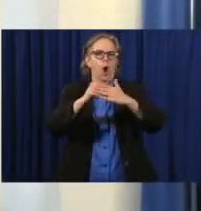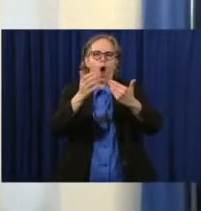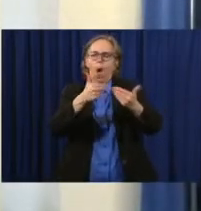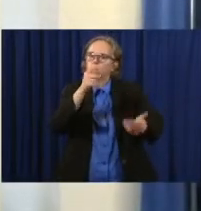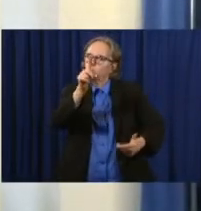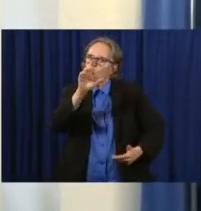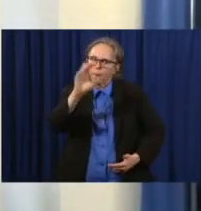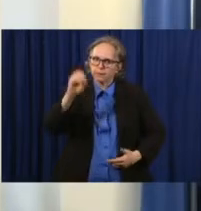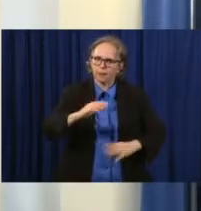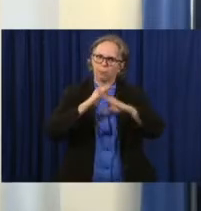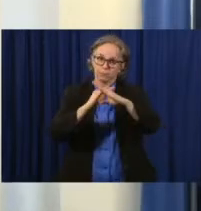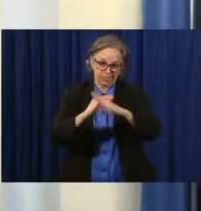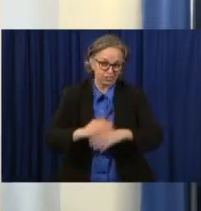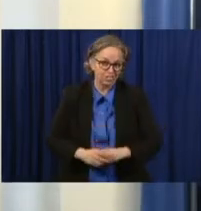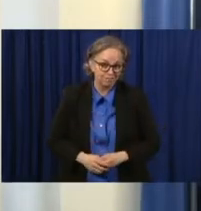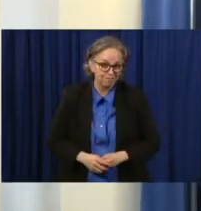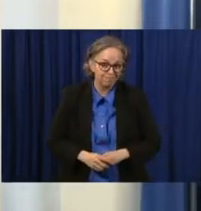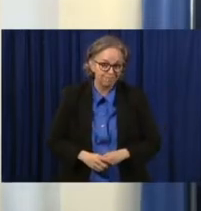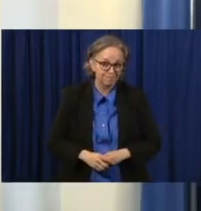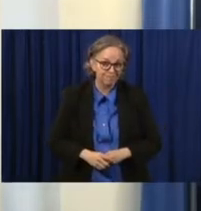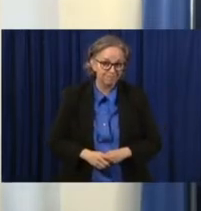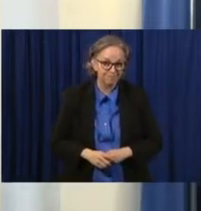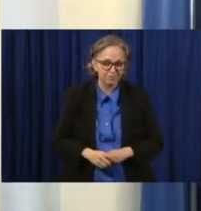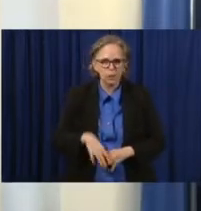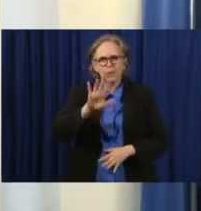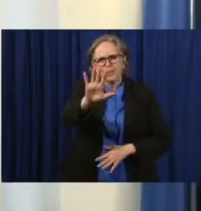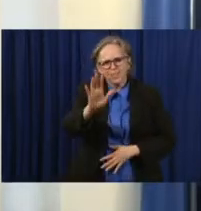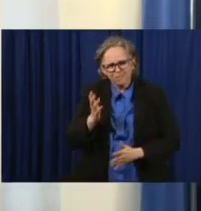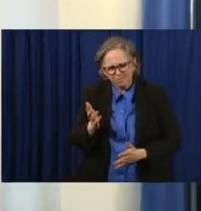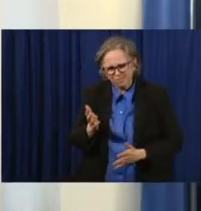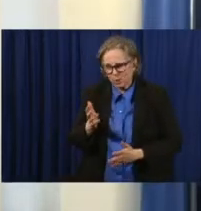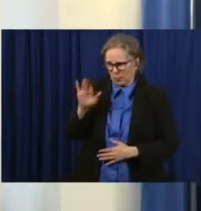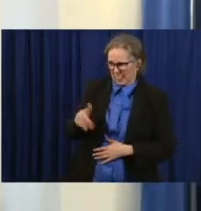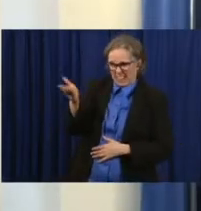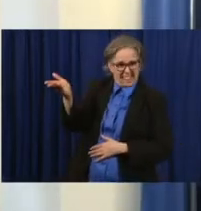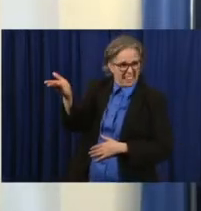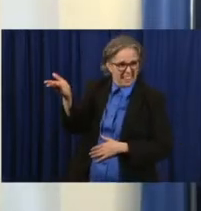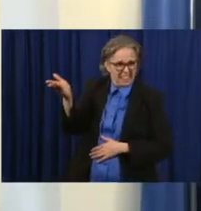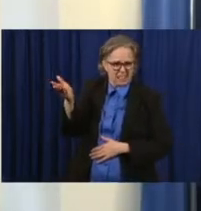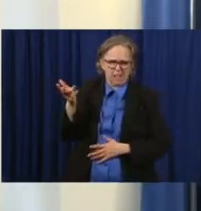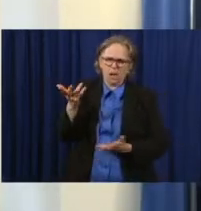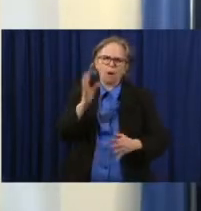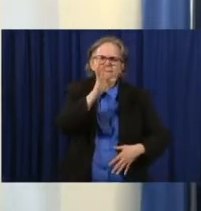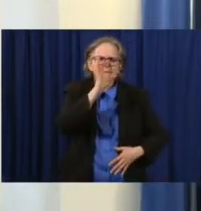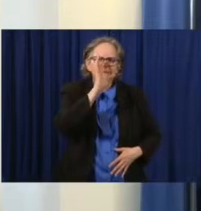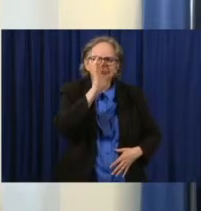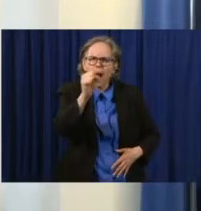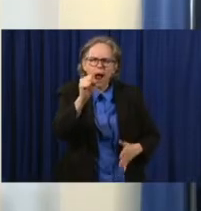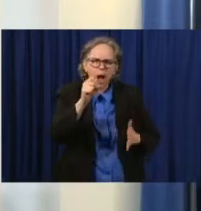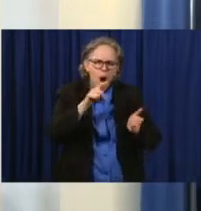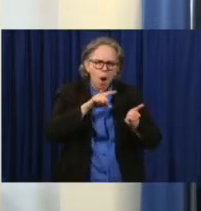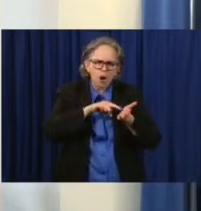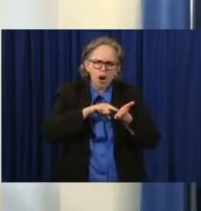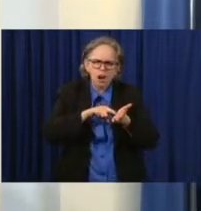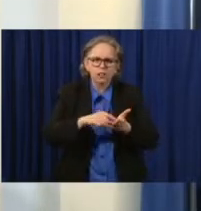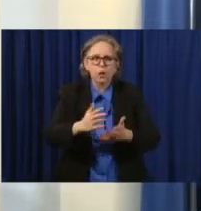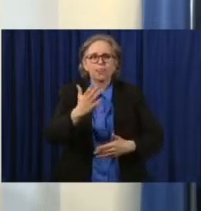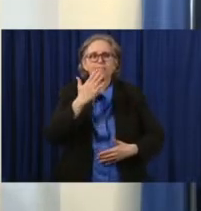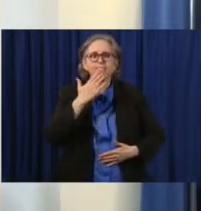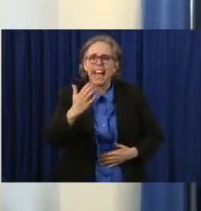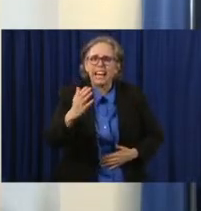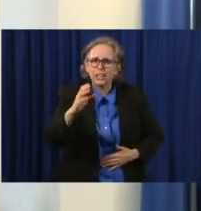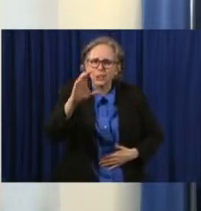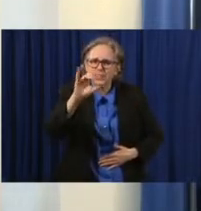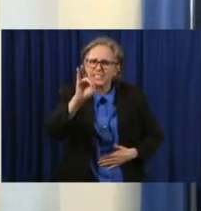from transferring this disease. So this is fascinating research. Thank you so much to Cincy Tech, and we'll have this graph